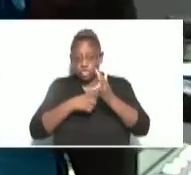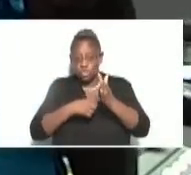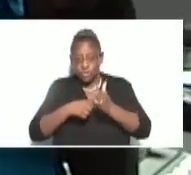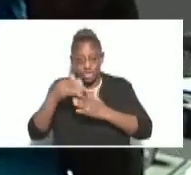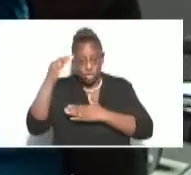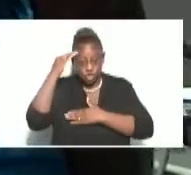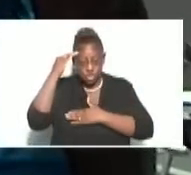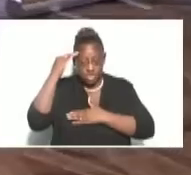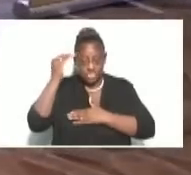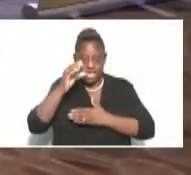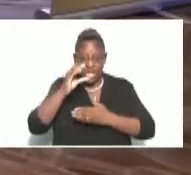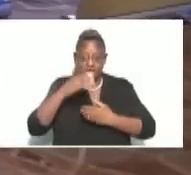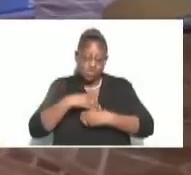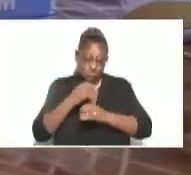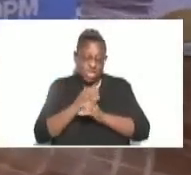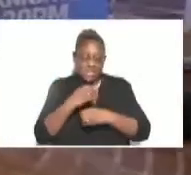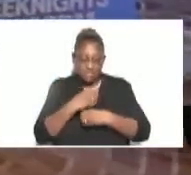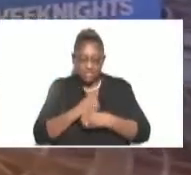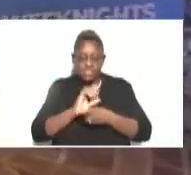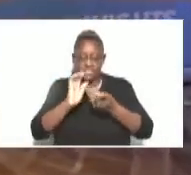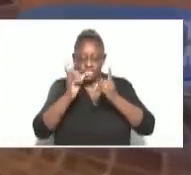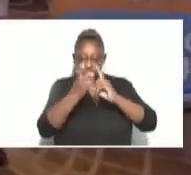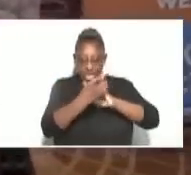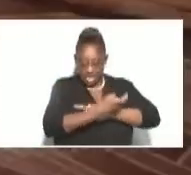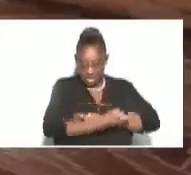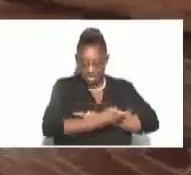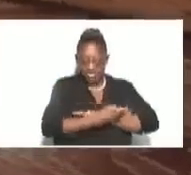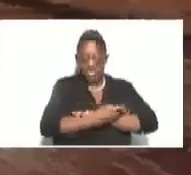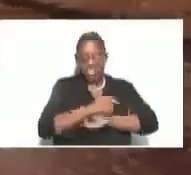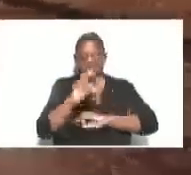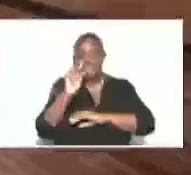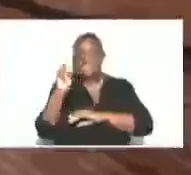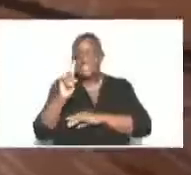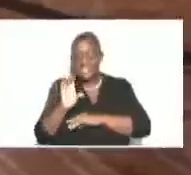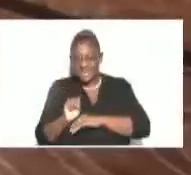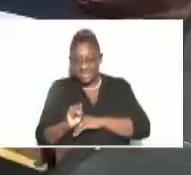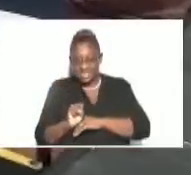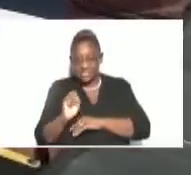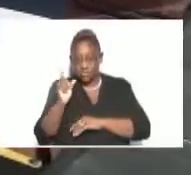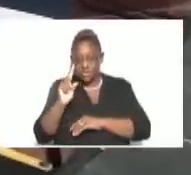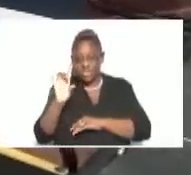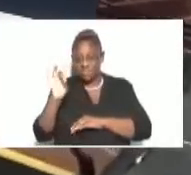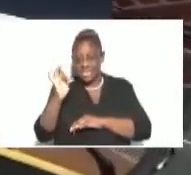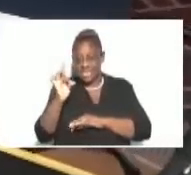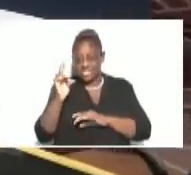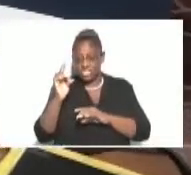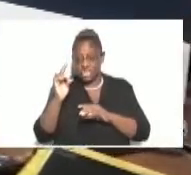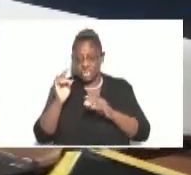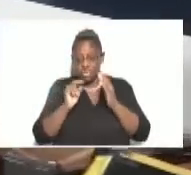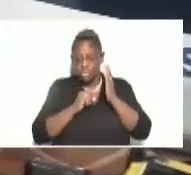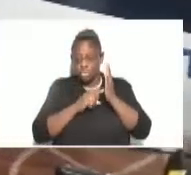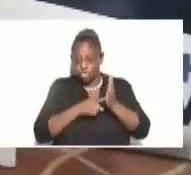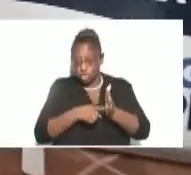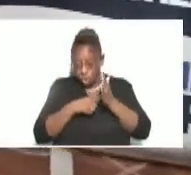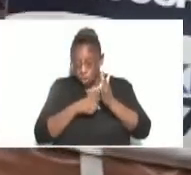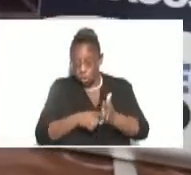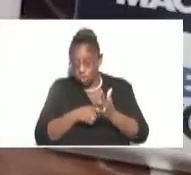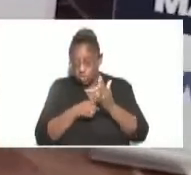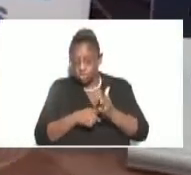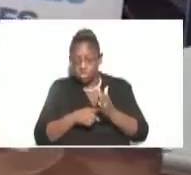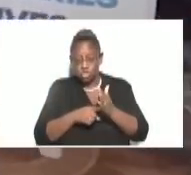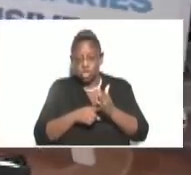and creativity into modernizing ZNS television with a lineup of 18 shows, daily live news content,